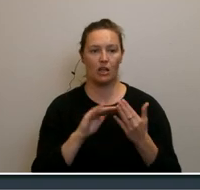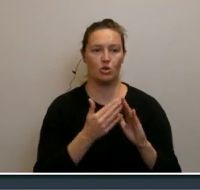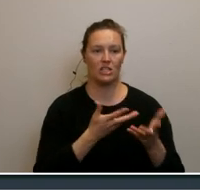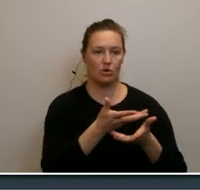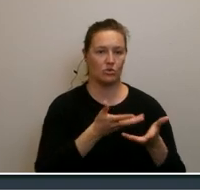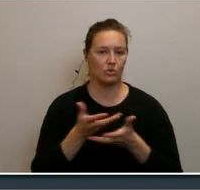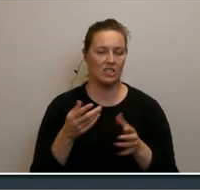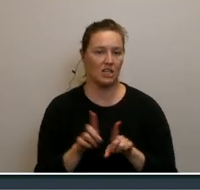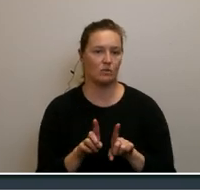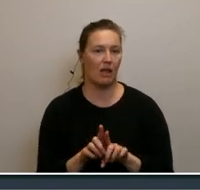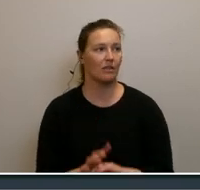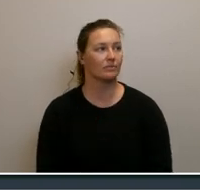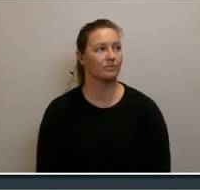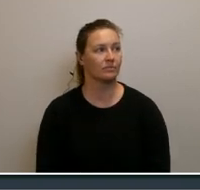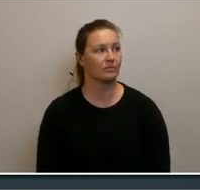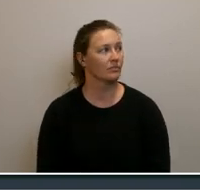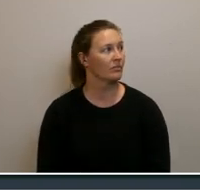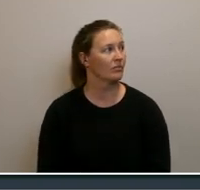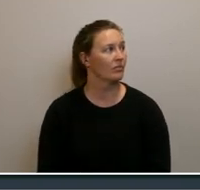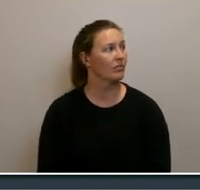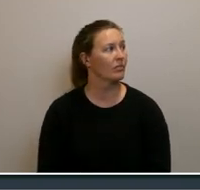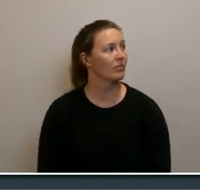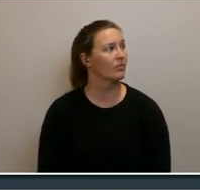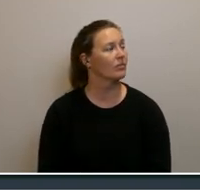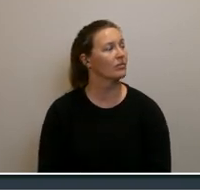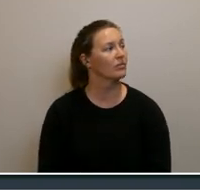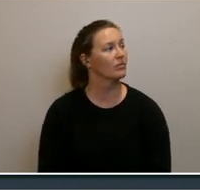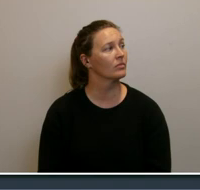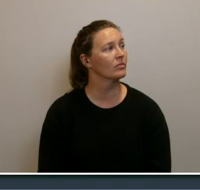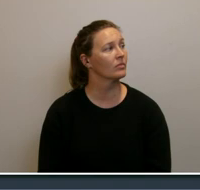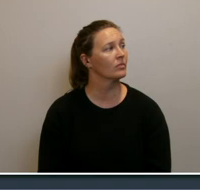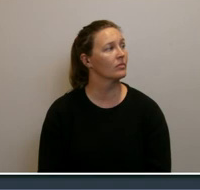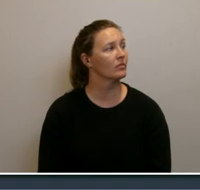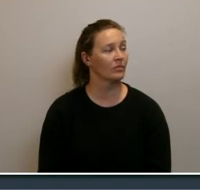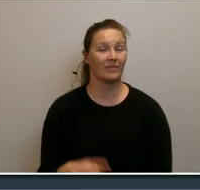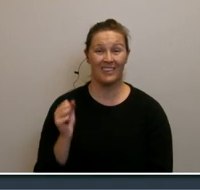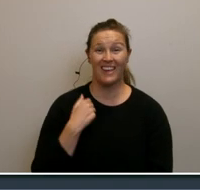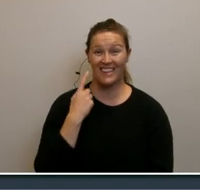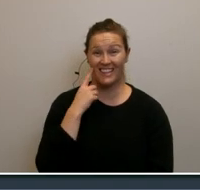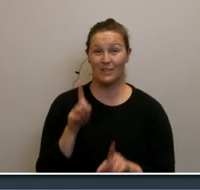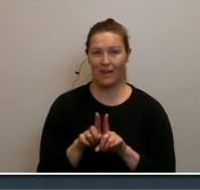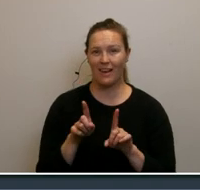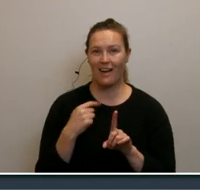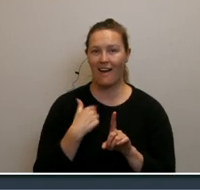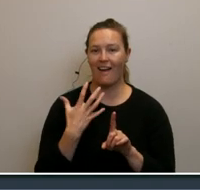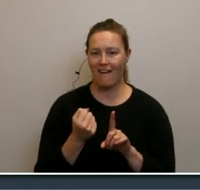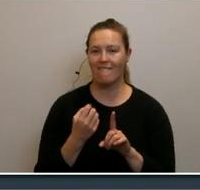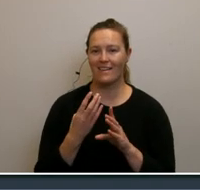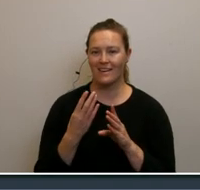step in the community in the coastal hazards strategy. Yeah, I think like a lot of people here, I've got my battle scars